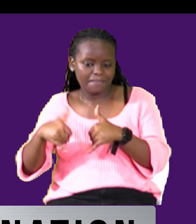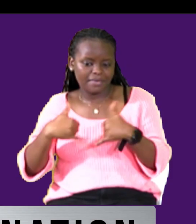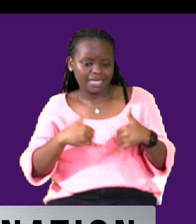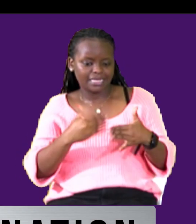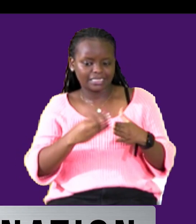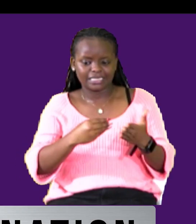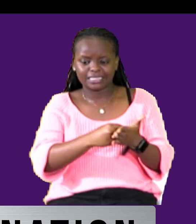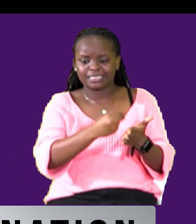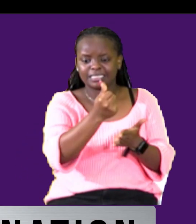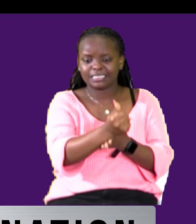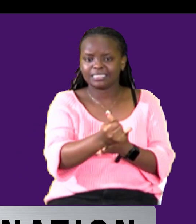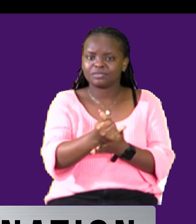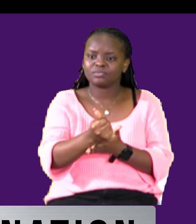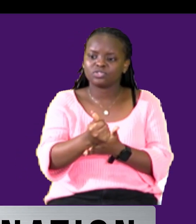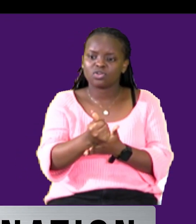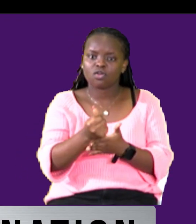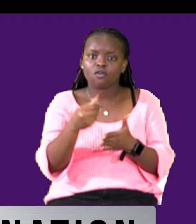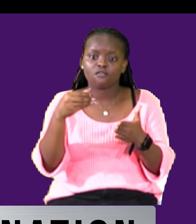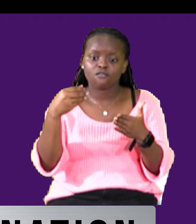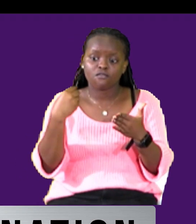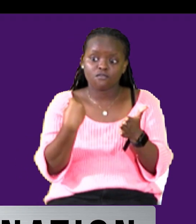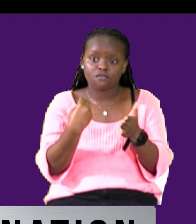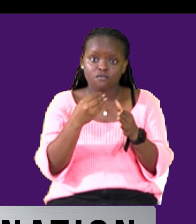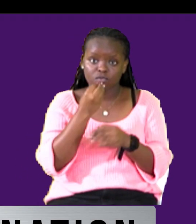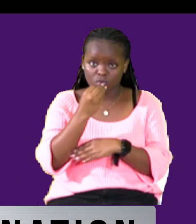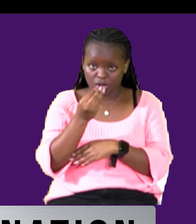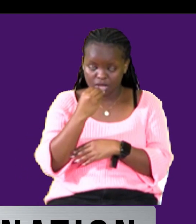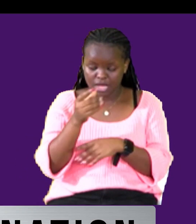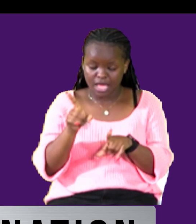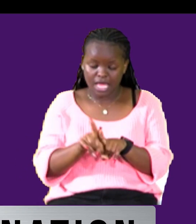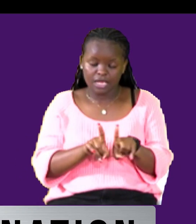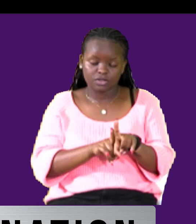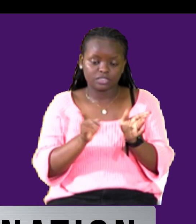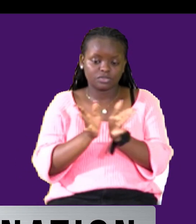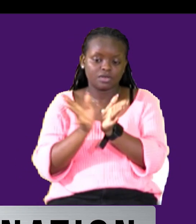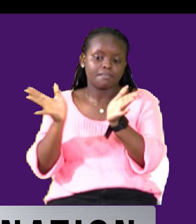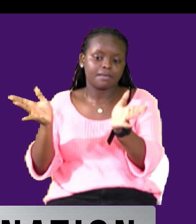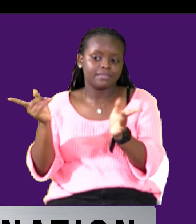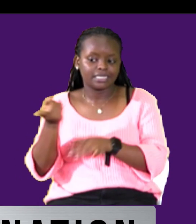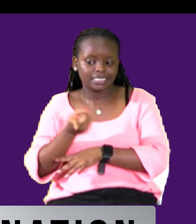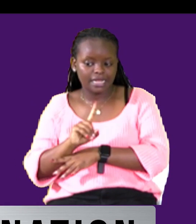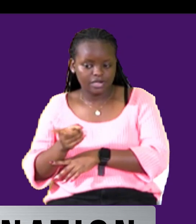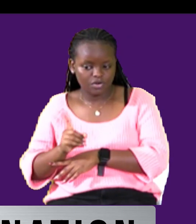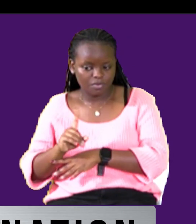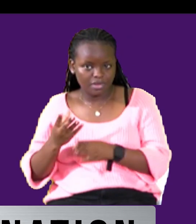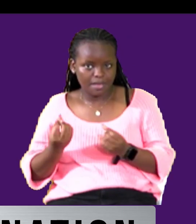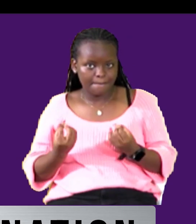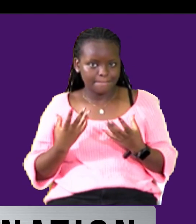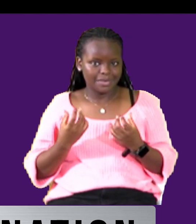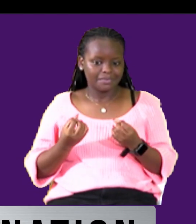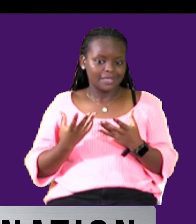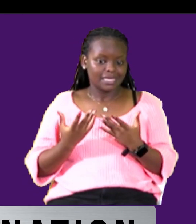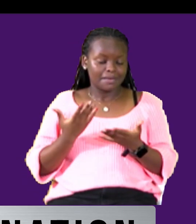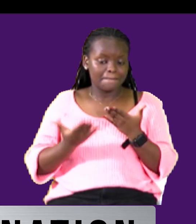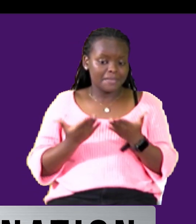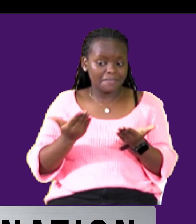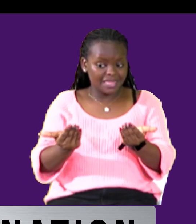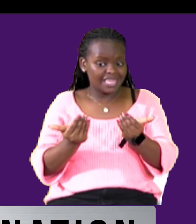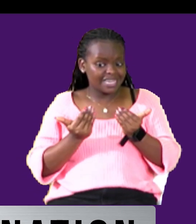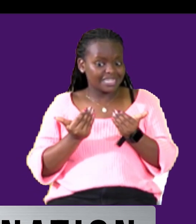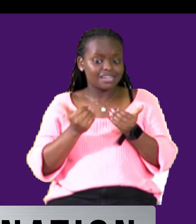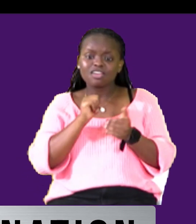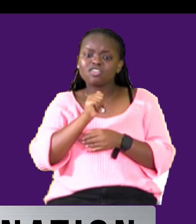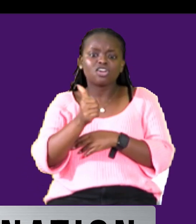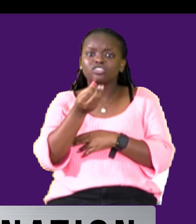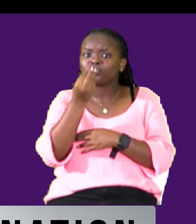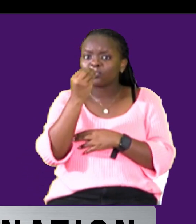food, does he mean to say that according to the public in Nairobi, maybe the need is not